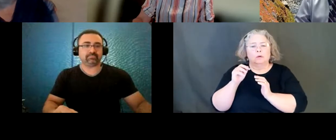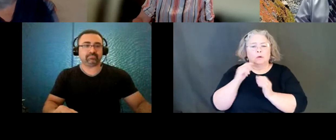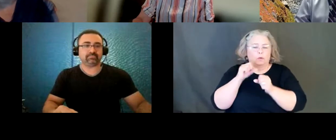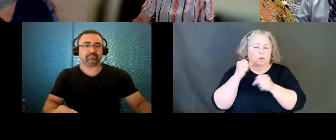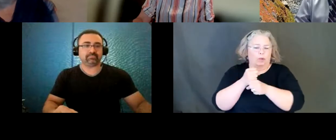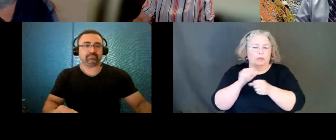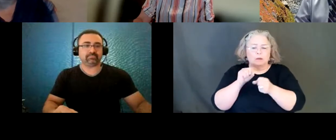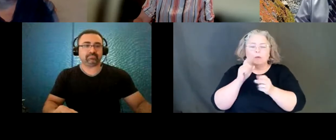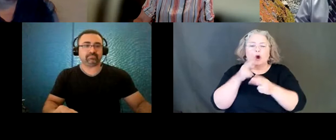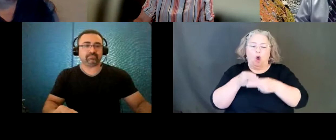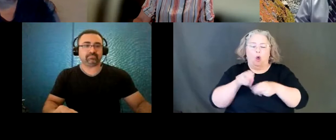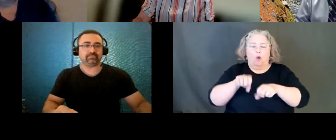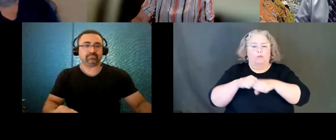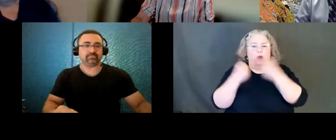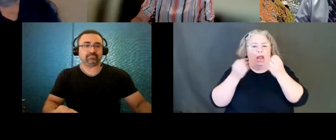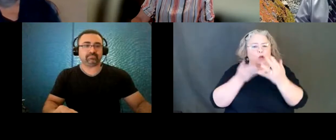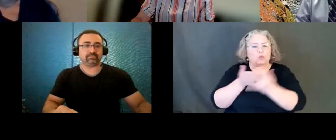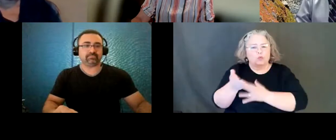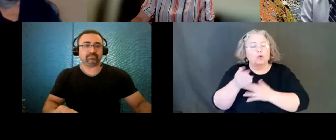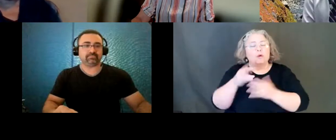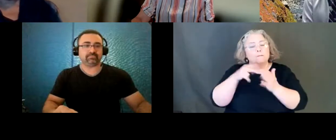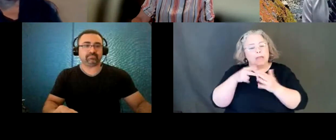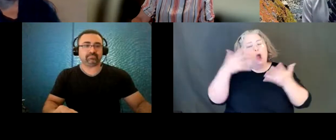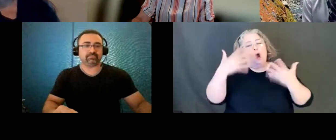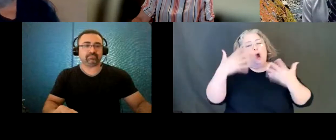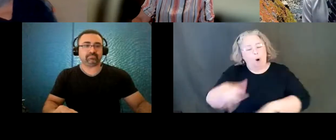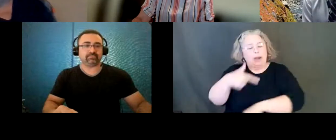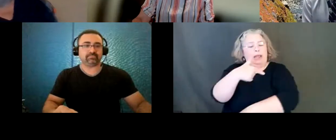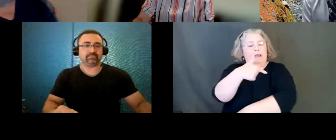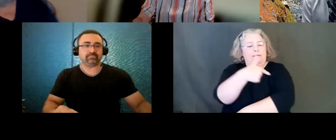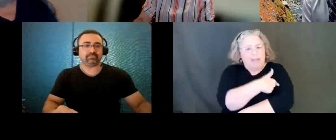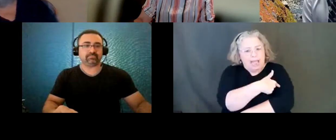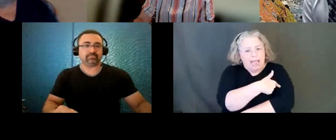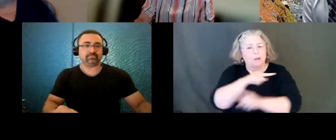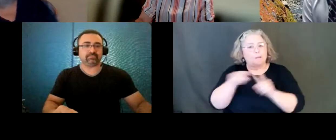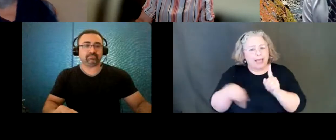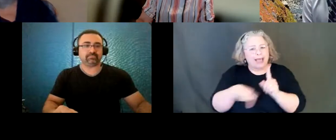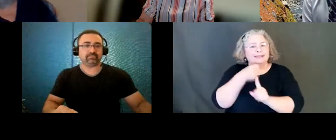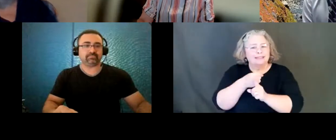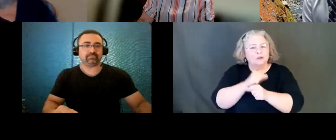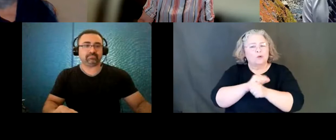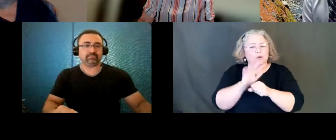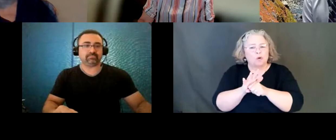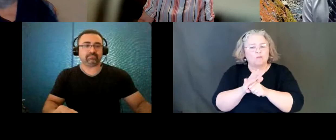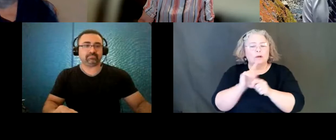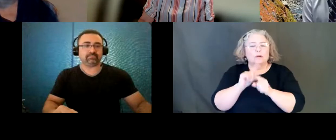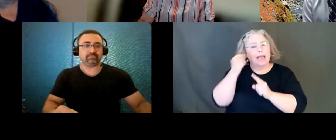breakthrough cases. But I think it does actually point to exactly what